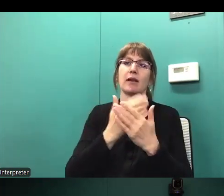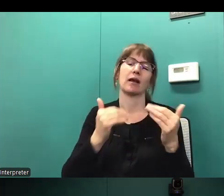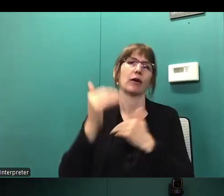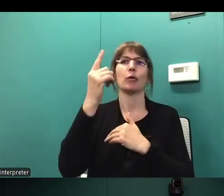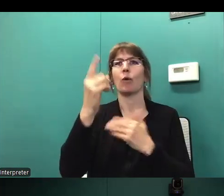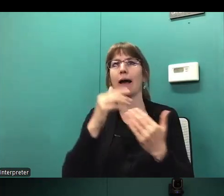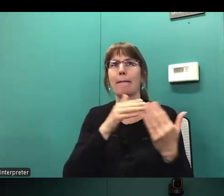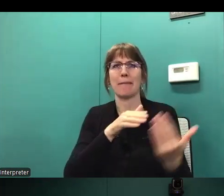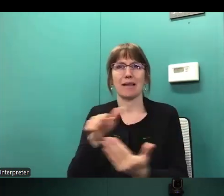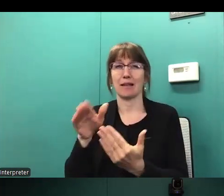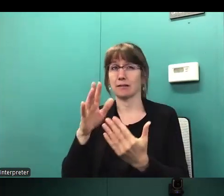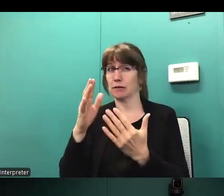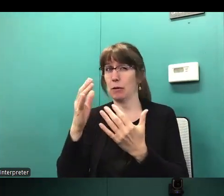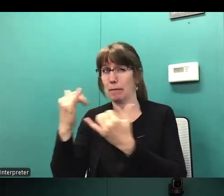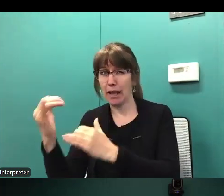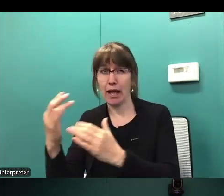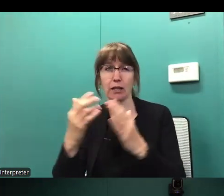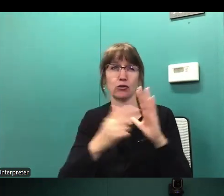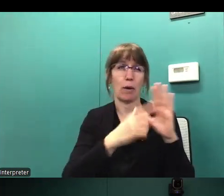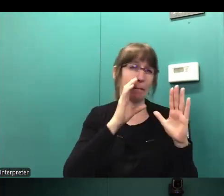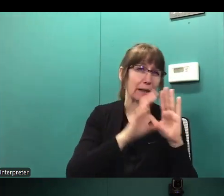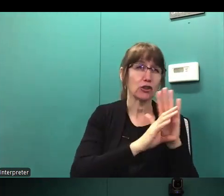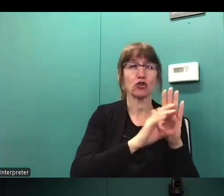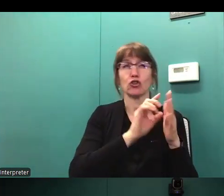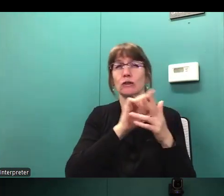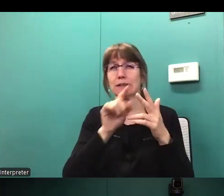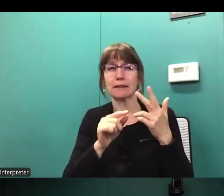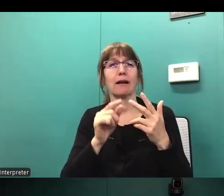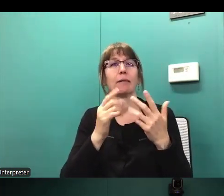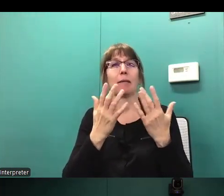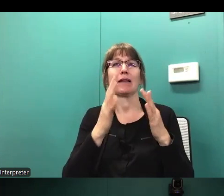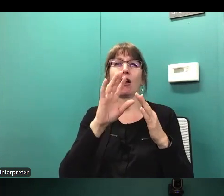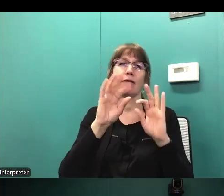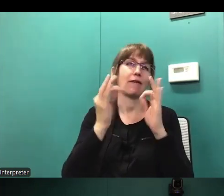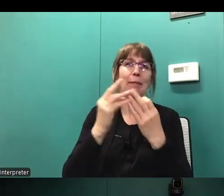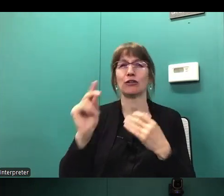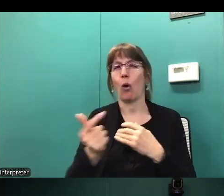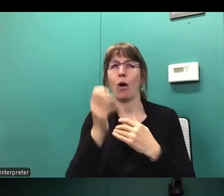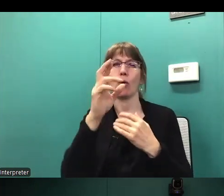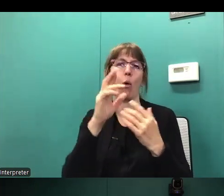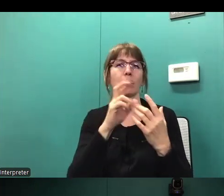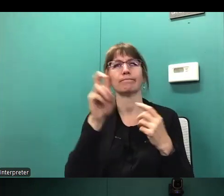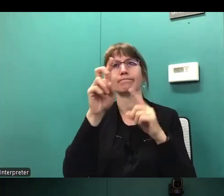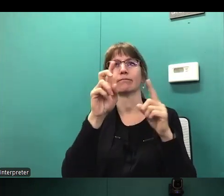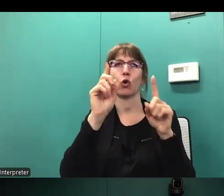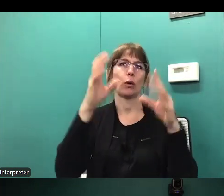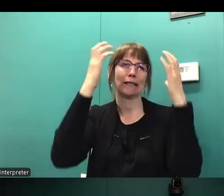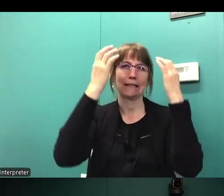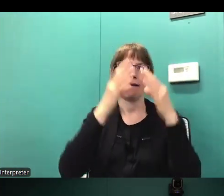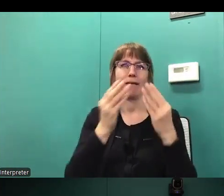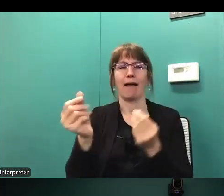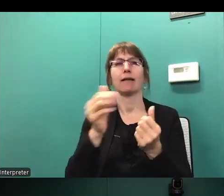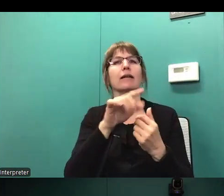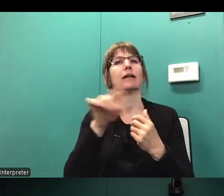during play, doing something and then maybe showing a picture of their family dog or their trip to Disneyland, you're going to get some different language